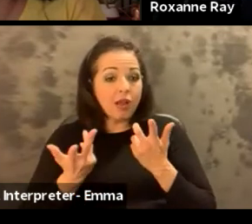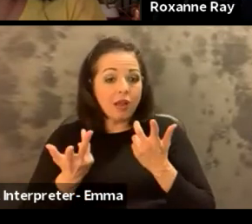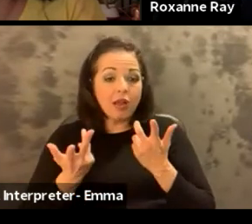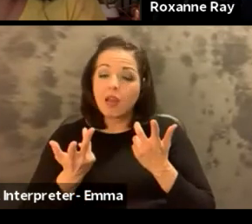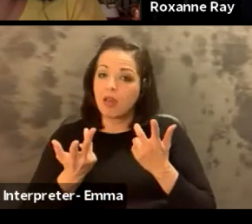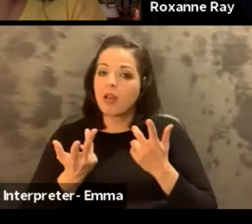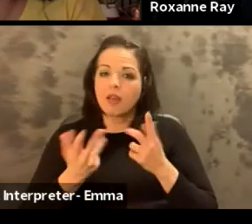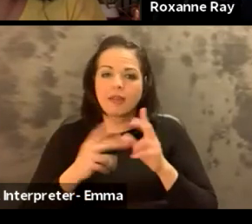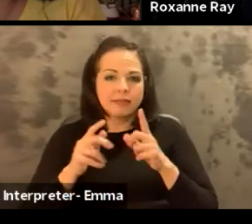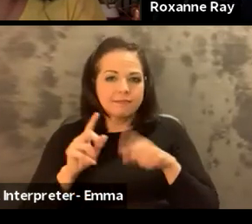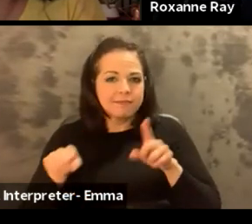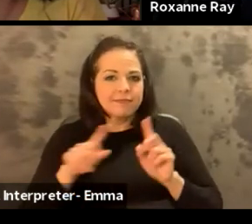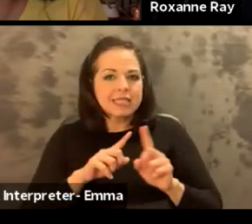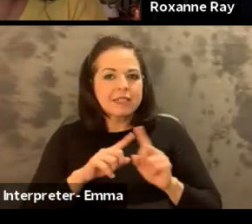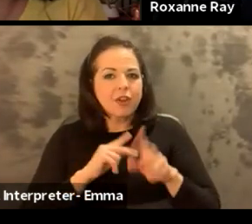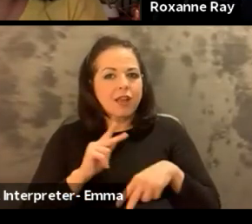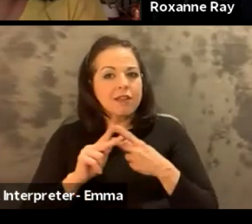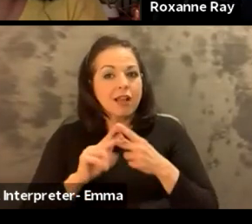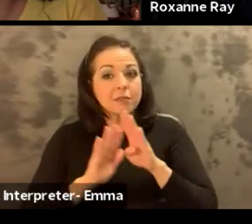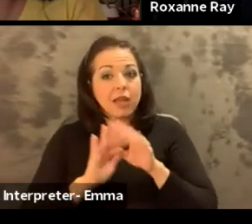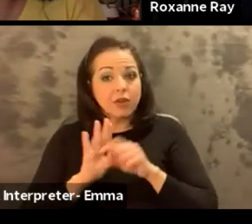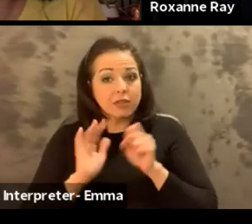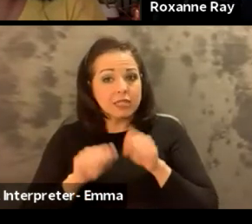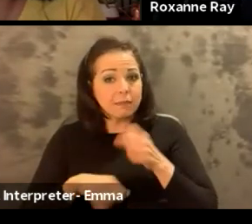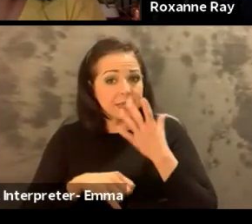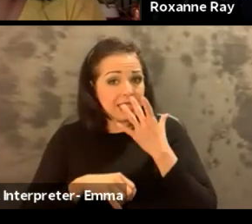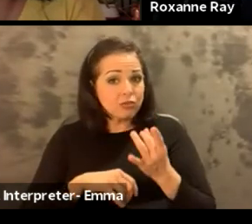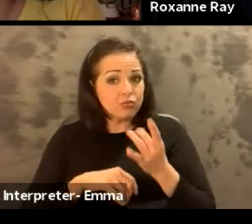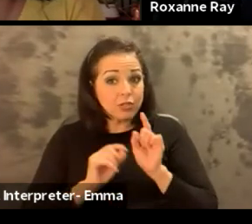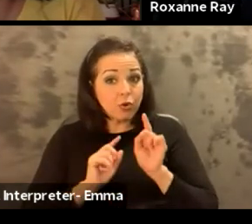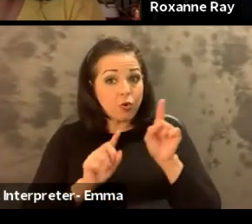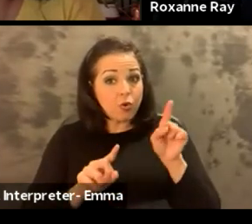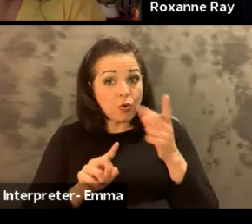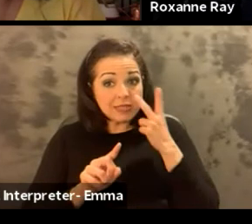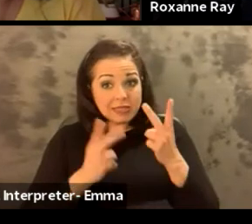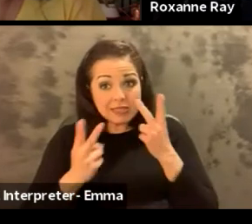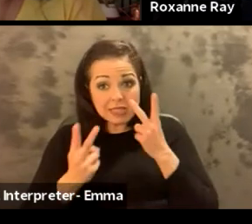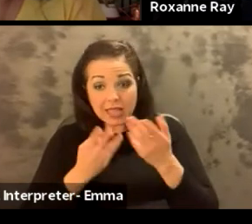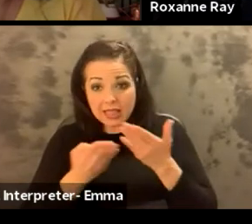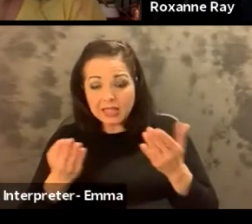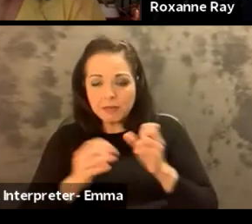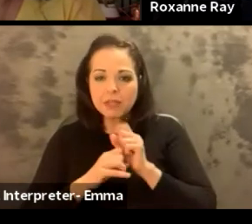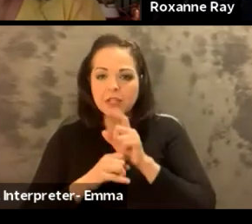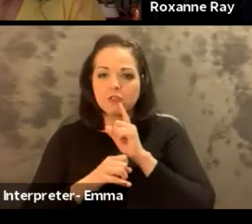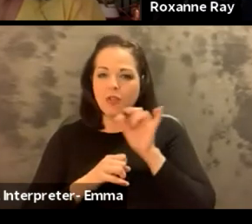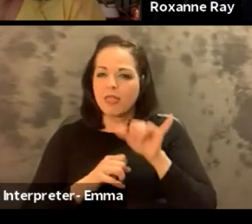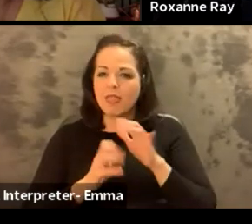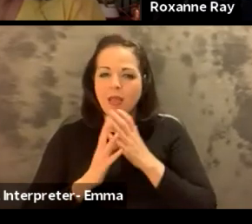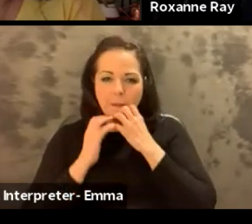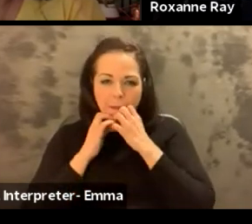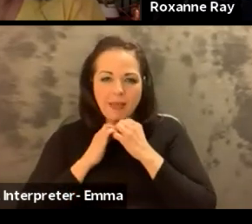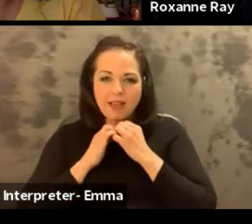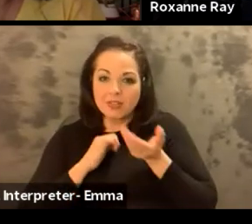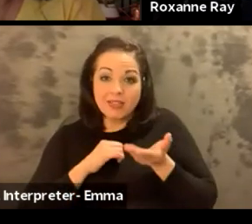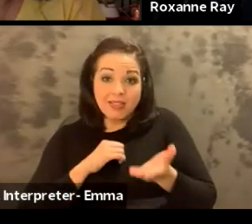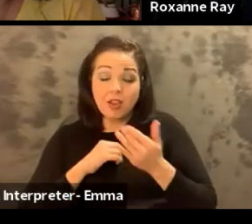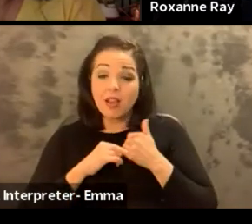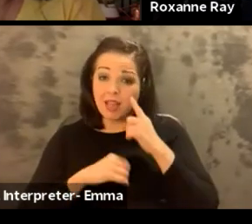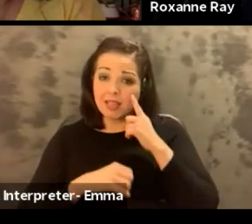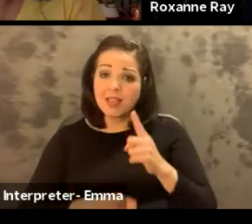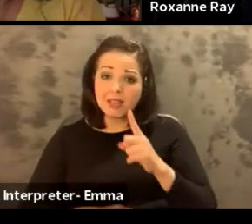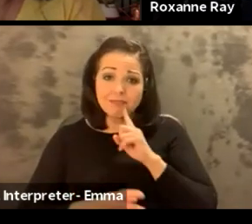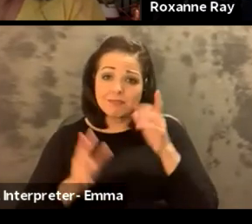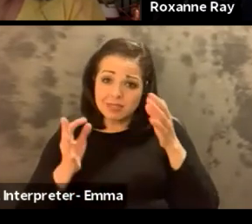all types of backgrounds can be interested, can go and see things, and just making sure that that passion is there, which I think it definitely